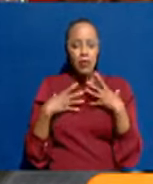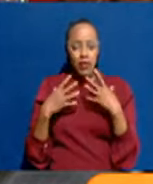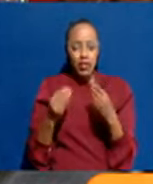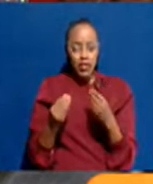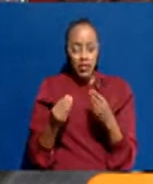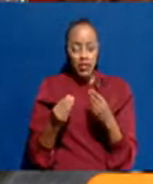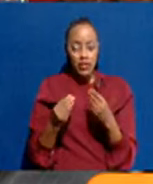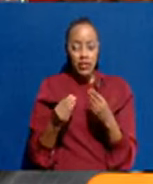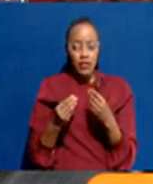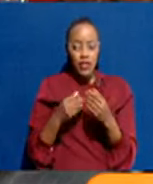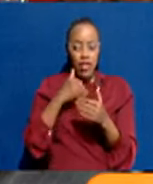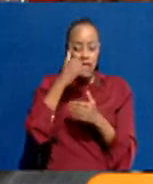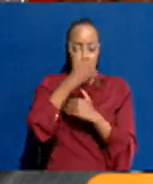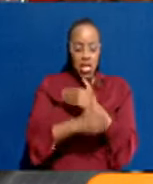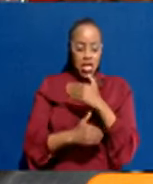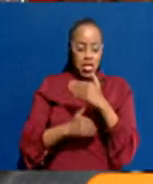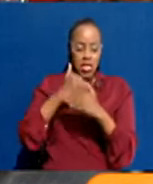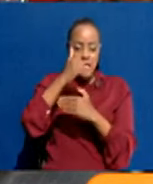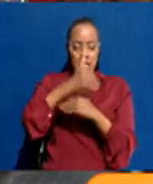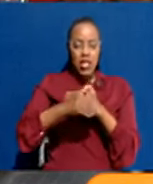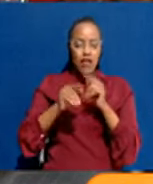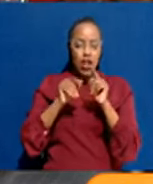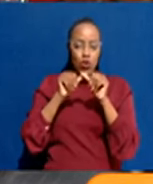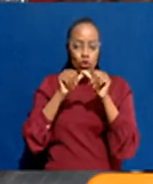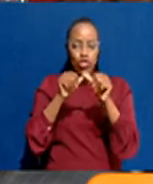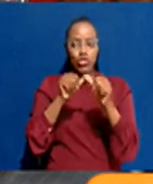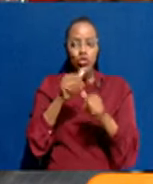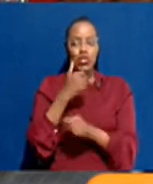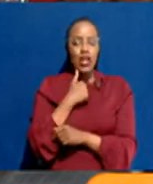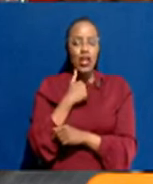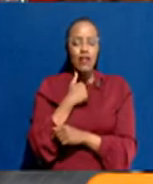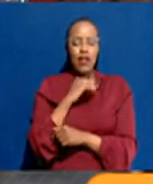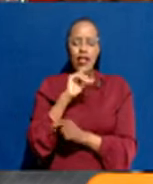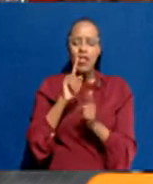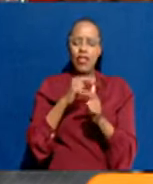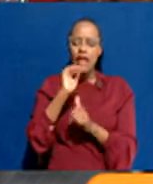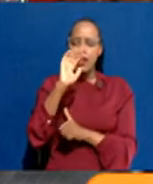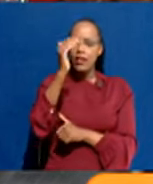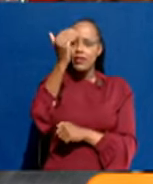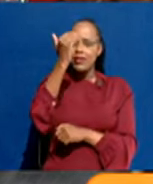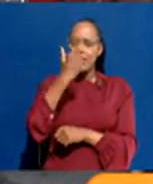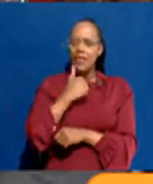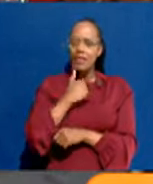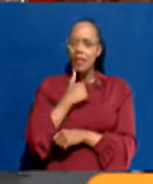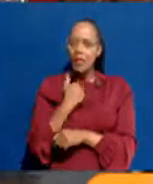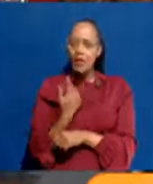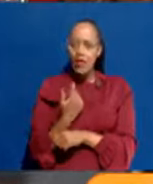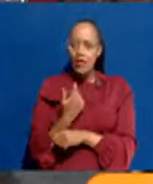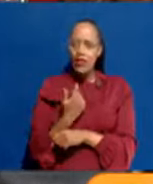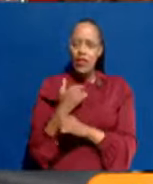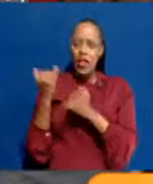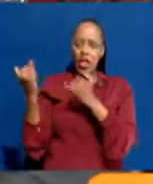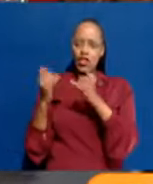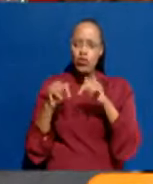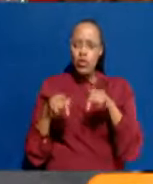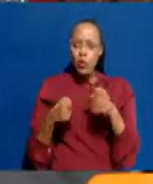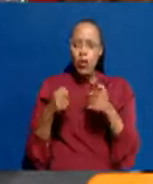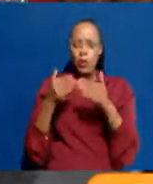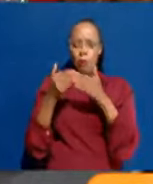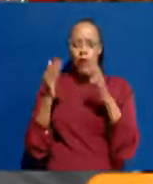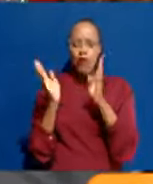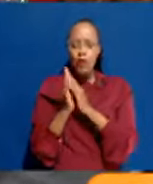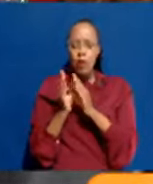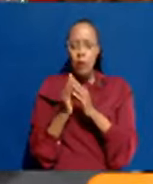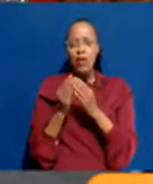the bandage. So he asked me now, I introduced myself. Of course, we had met